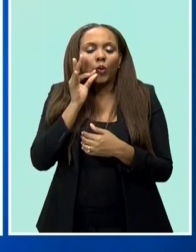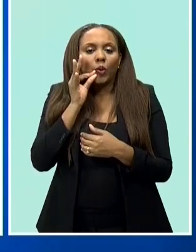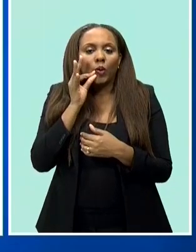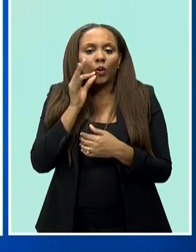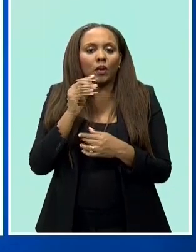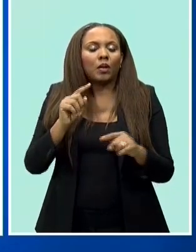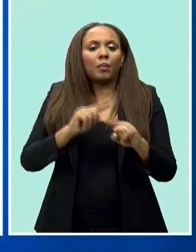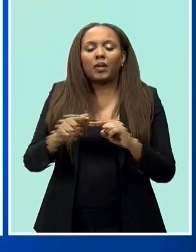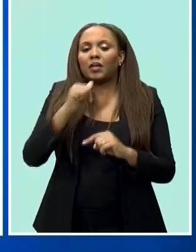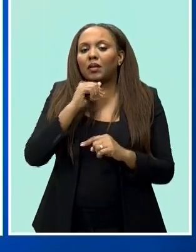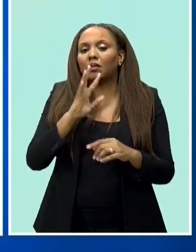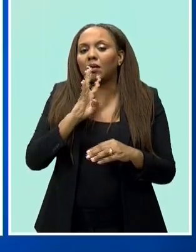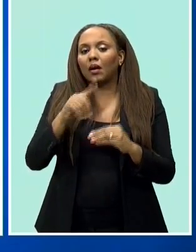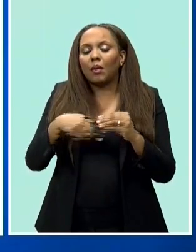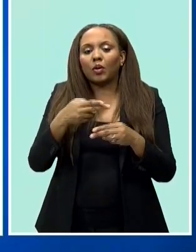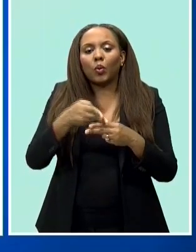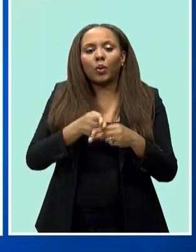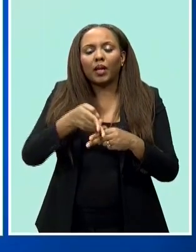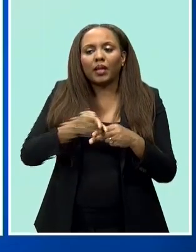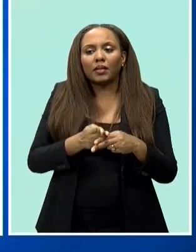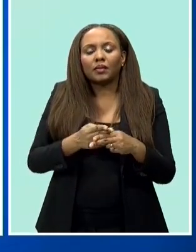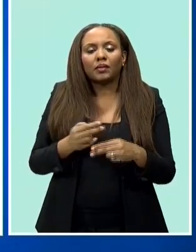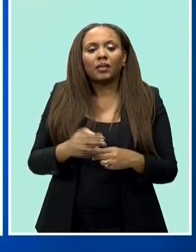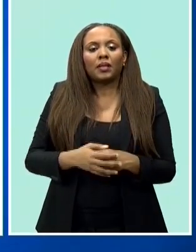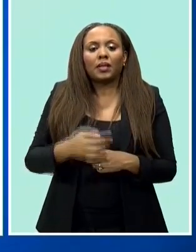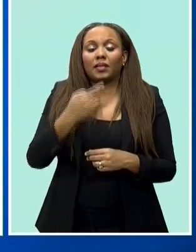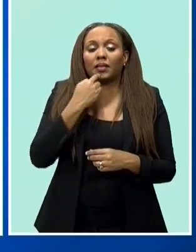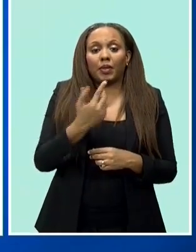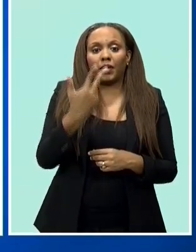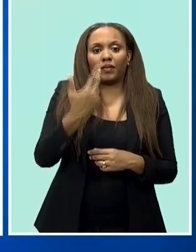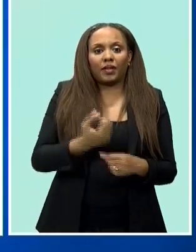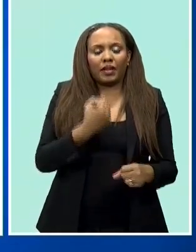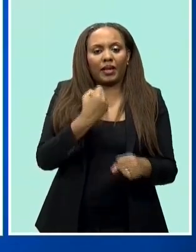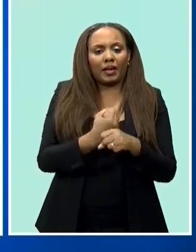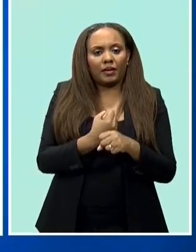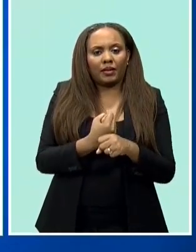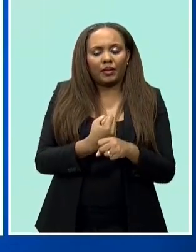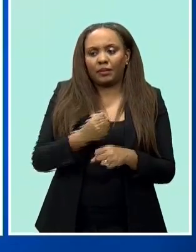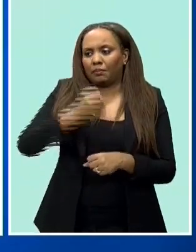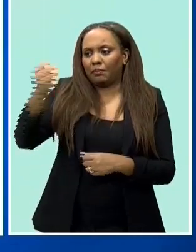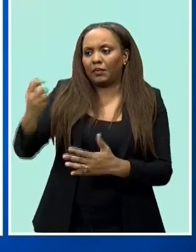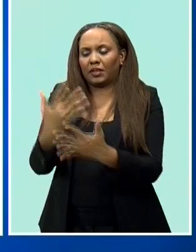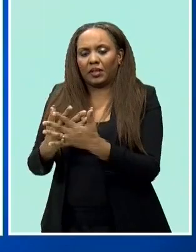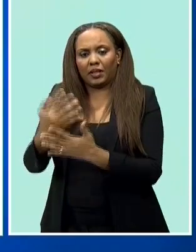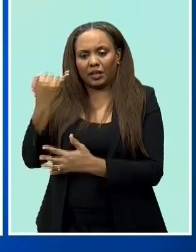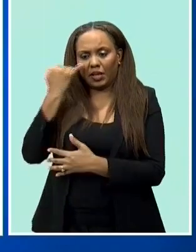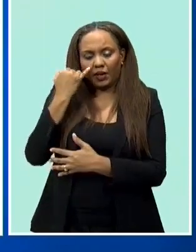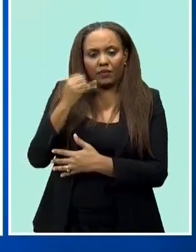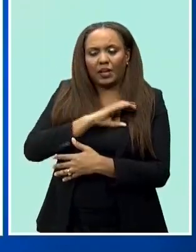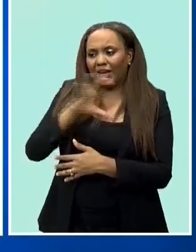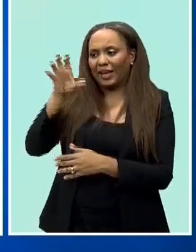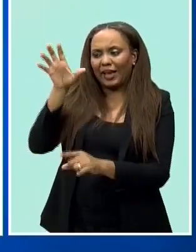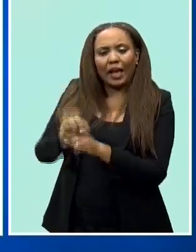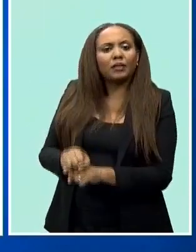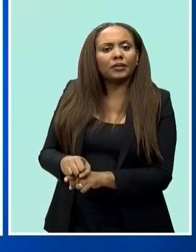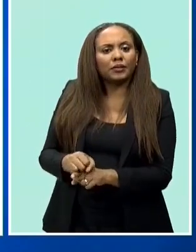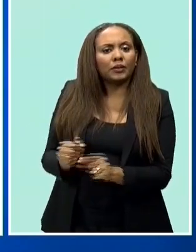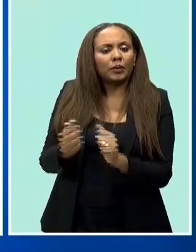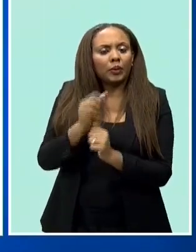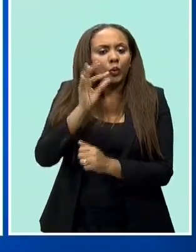a certain level. It mandates a 3-year jail sentence for persons caught with the substance. Government has